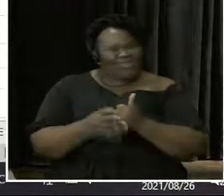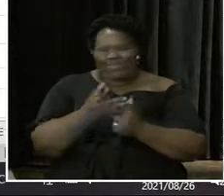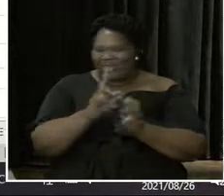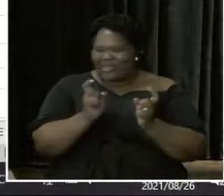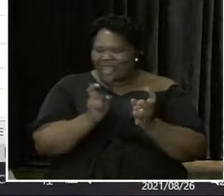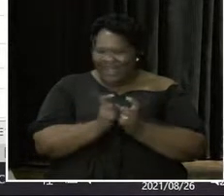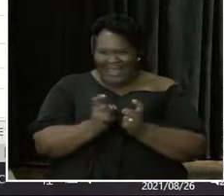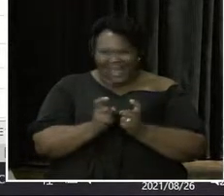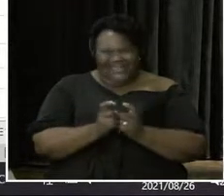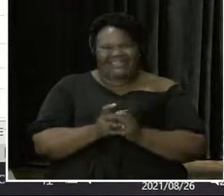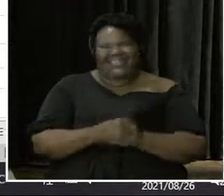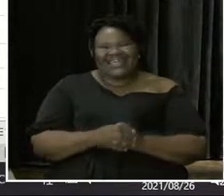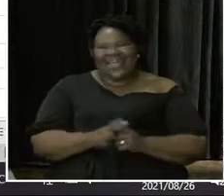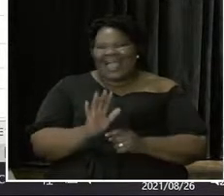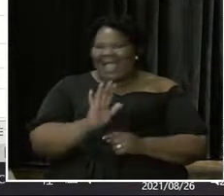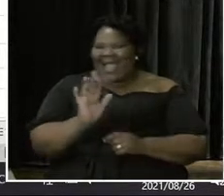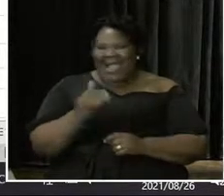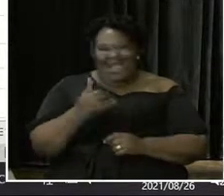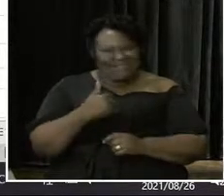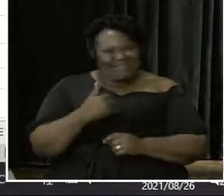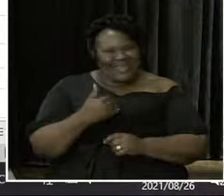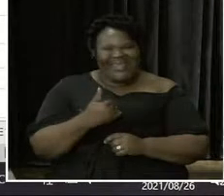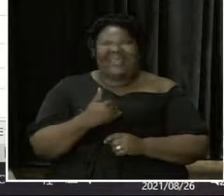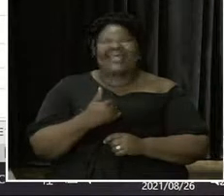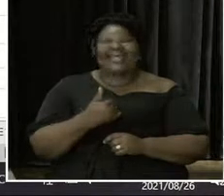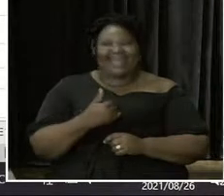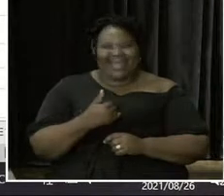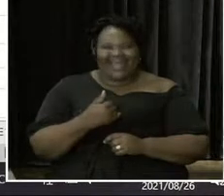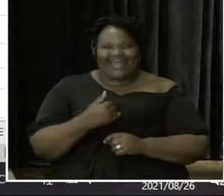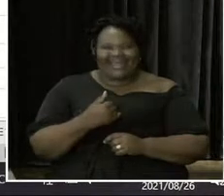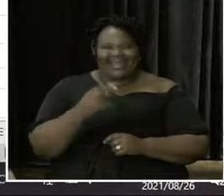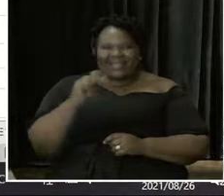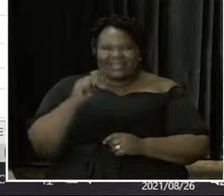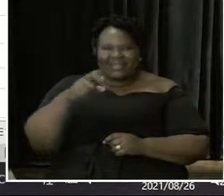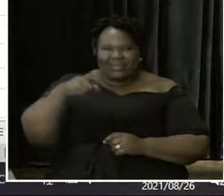not me. Ngumalo supports.